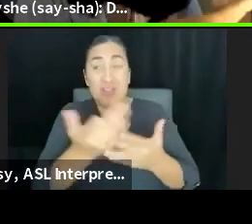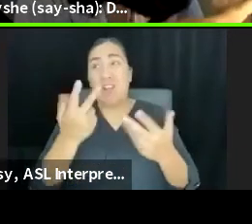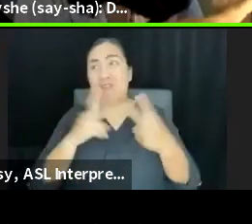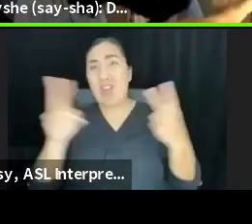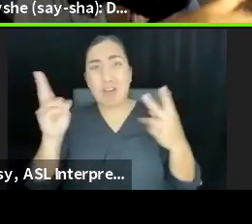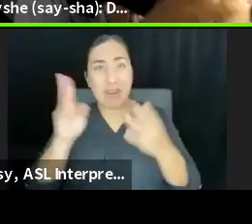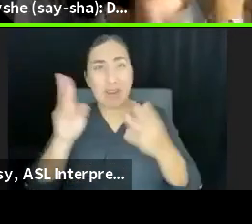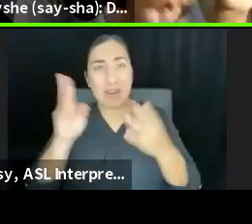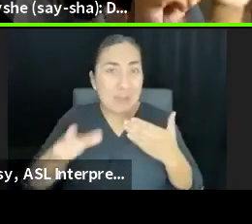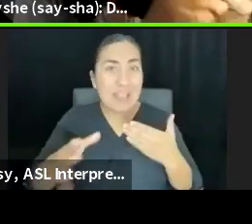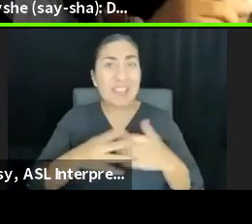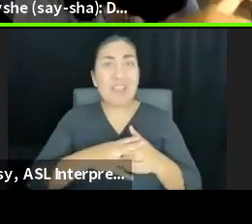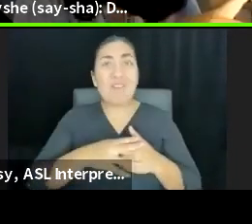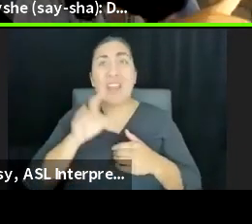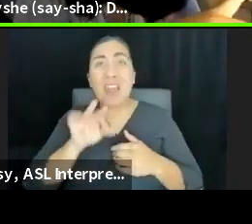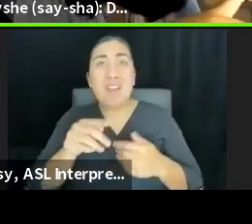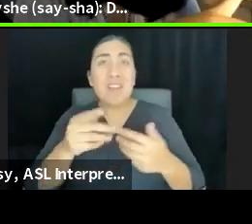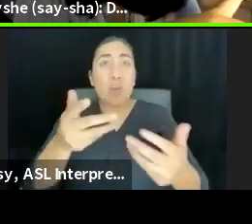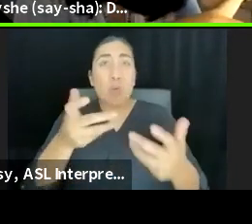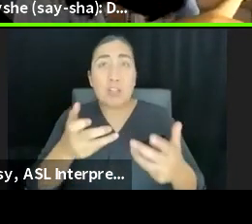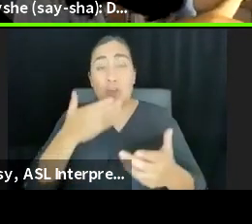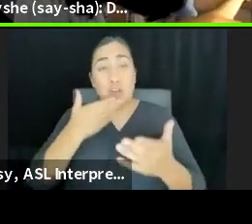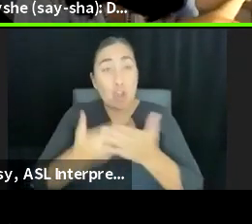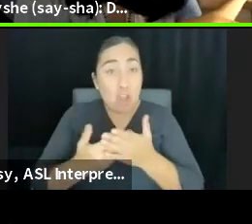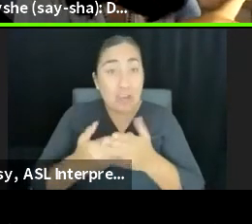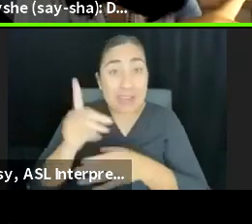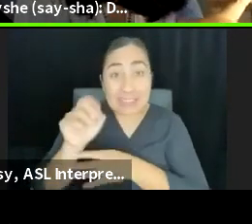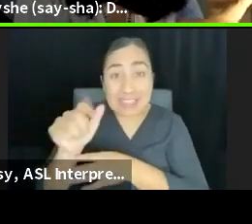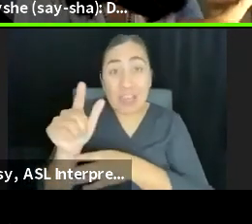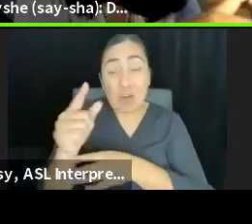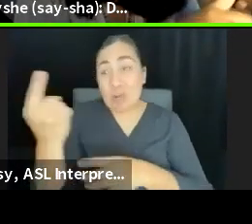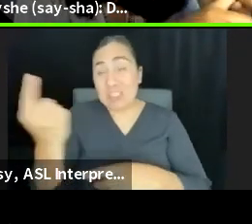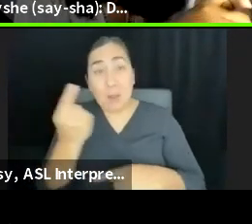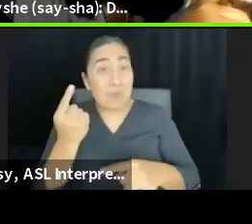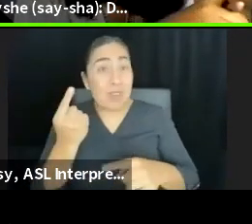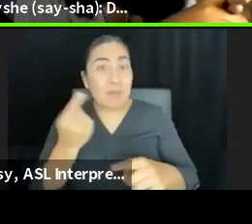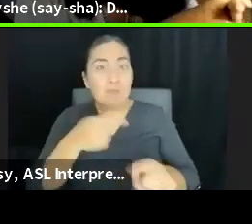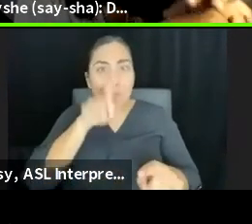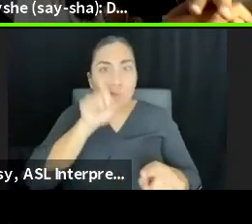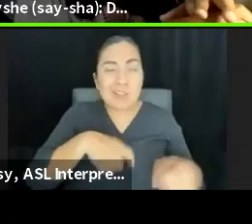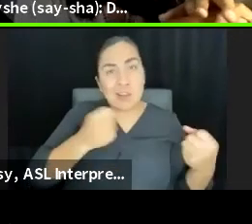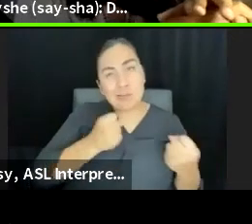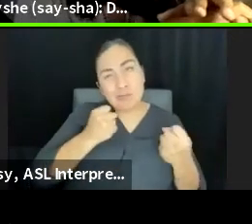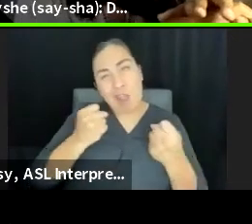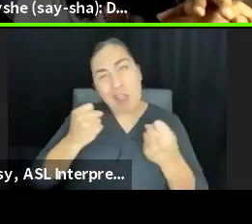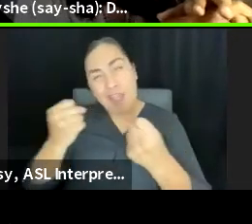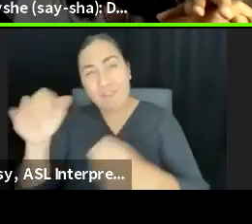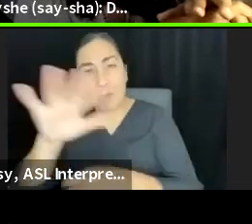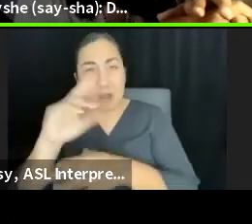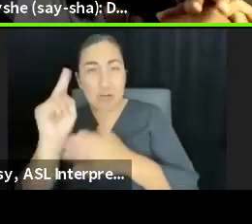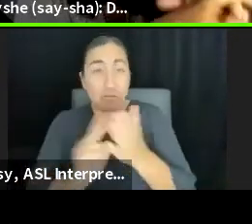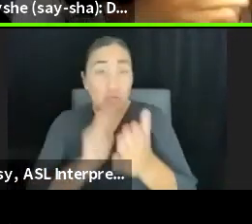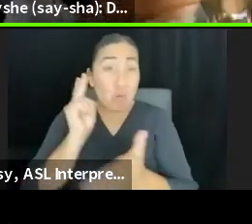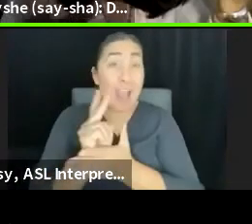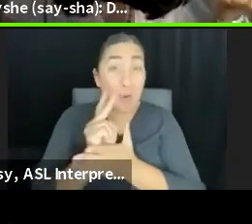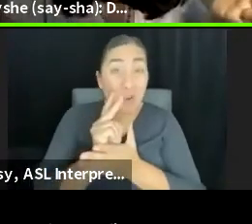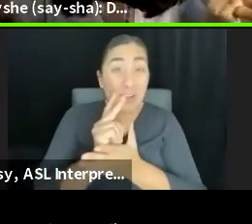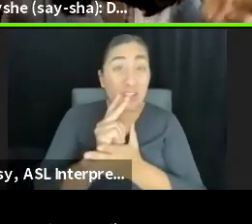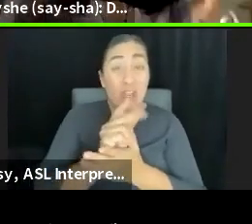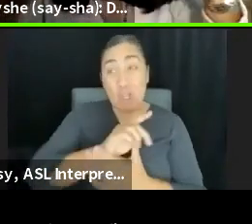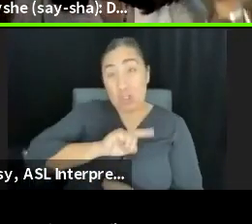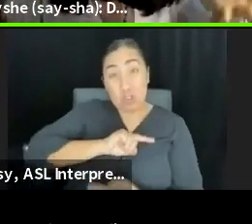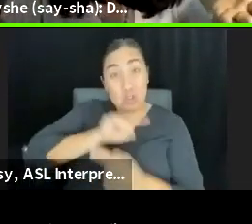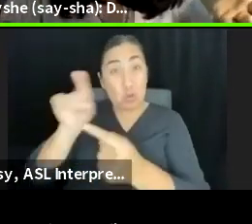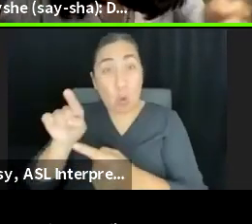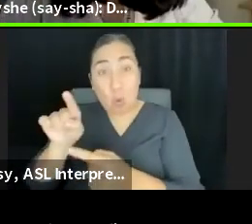or if she does want a good deal on something, she's got to drive about 2 hours out of her way to go to like a Safeway